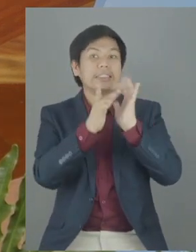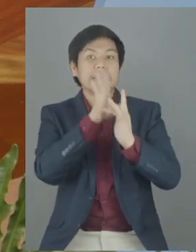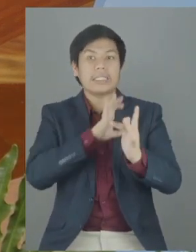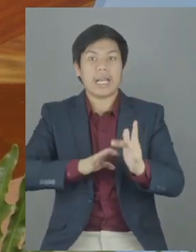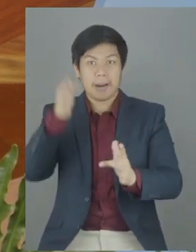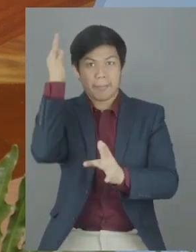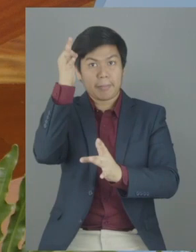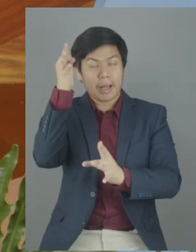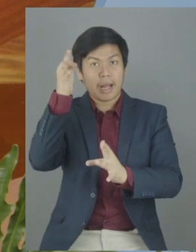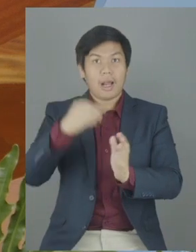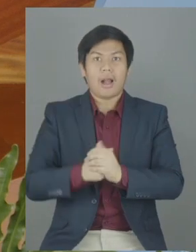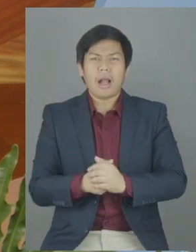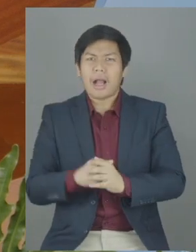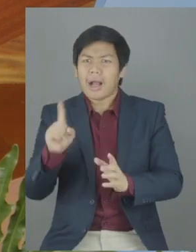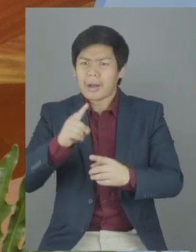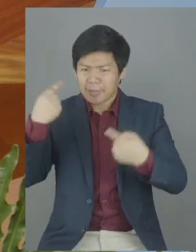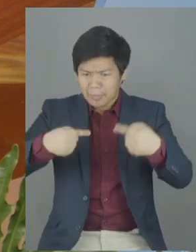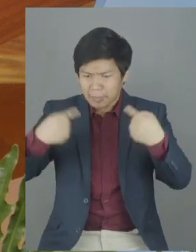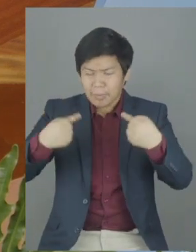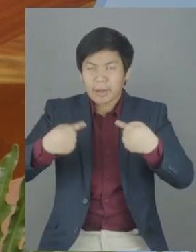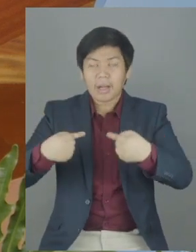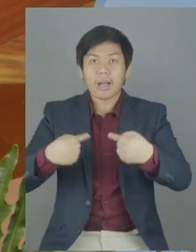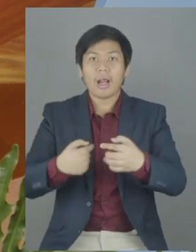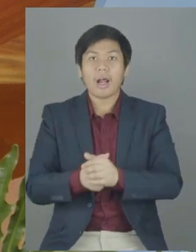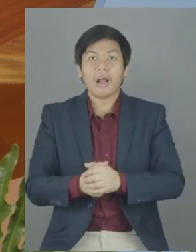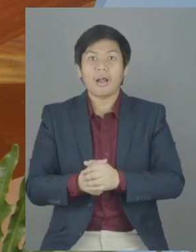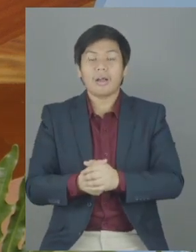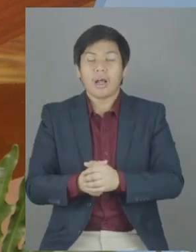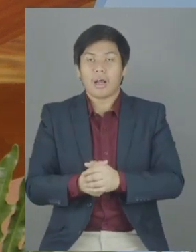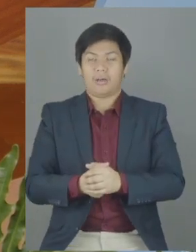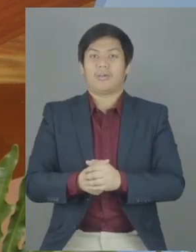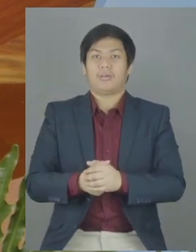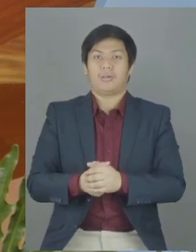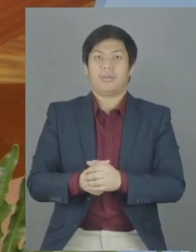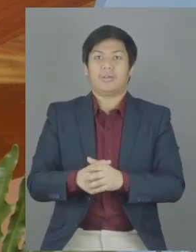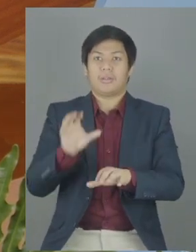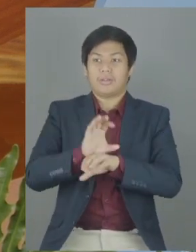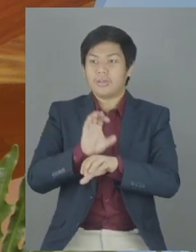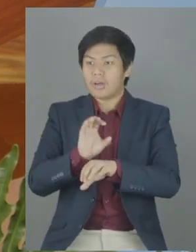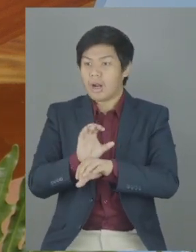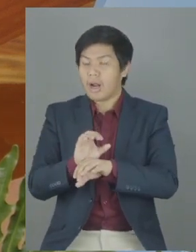major issues was they were partially or being